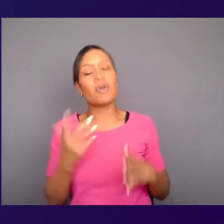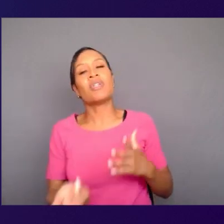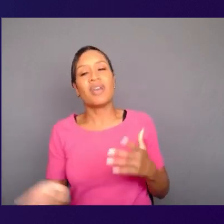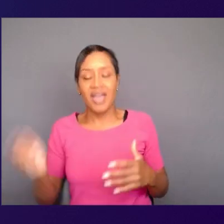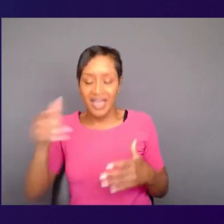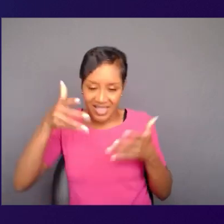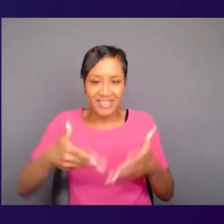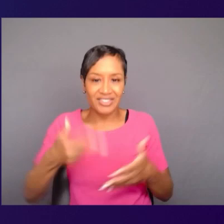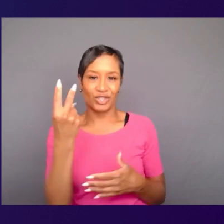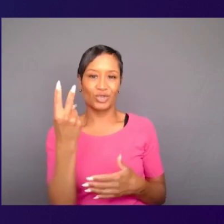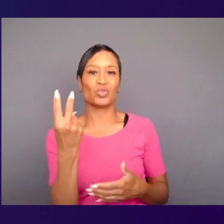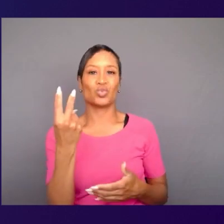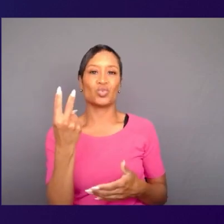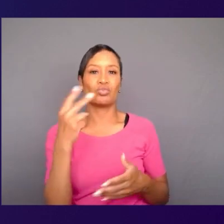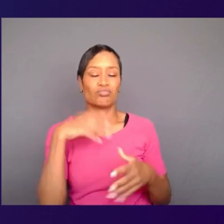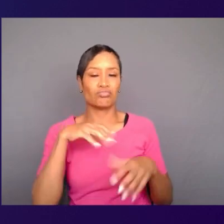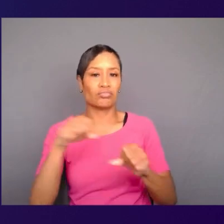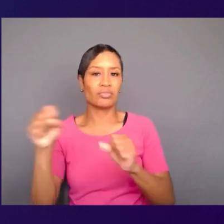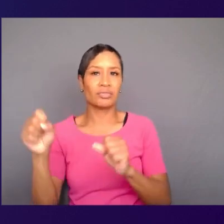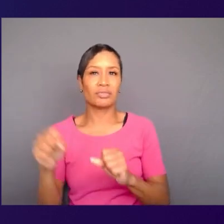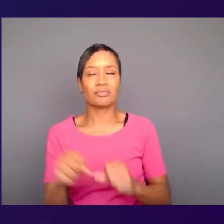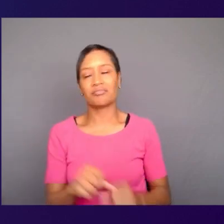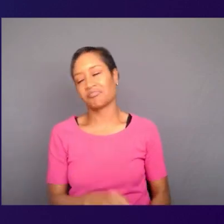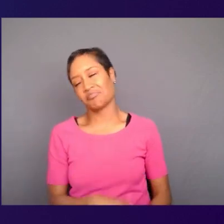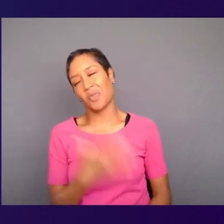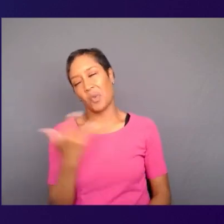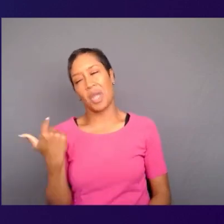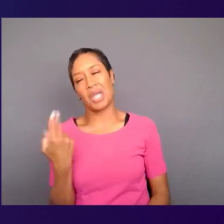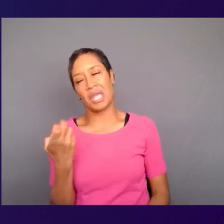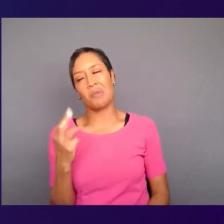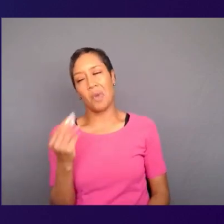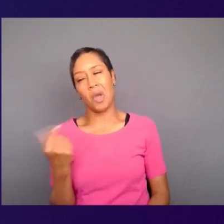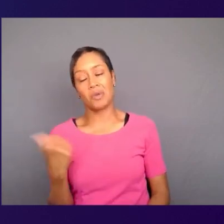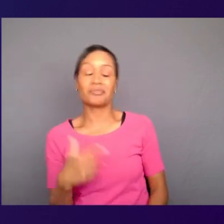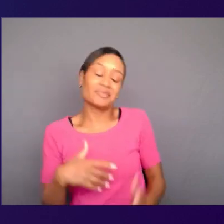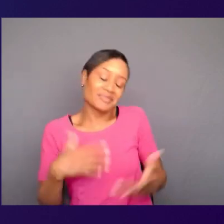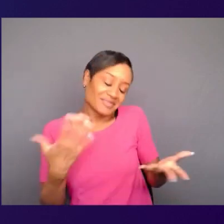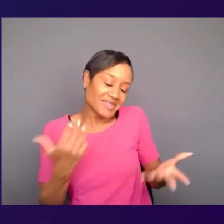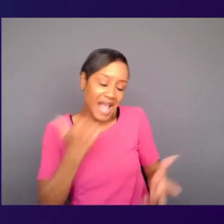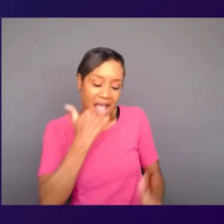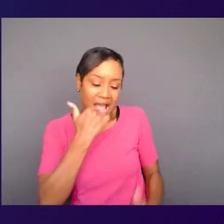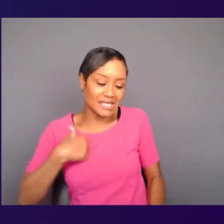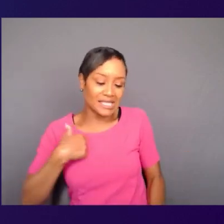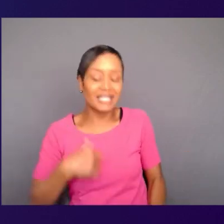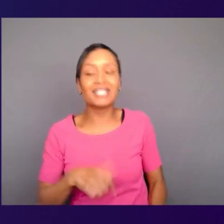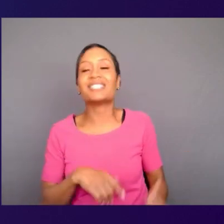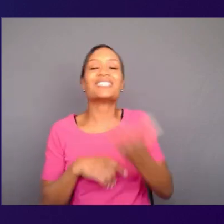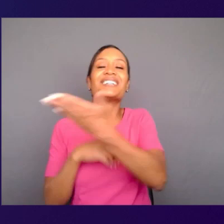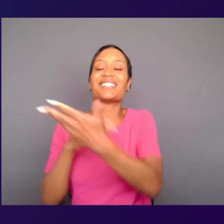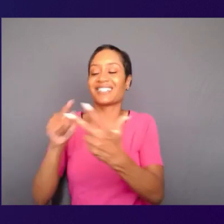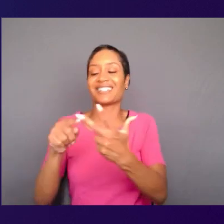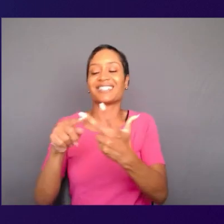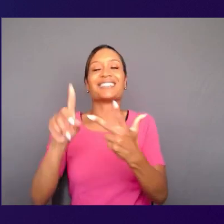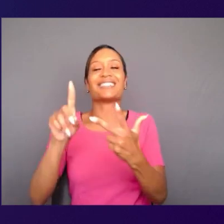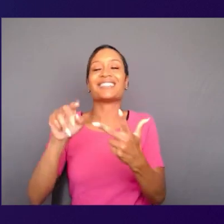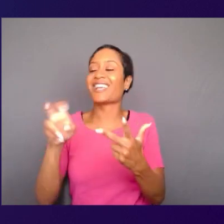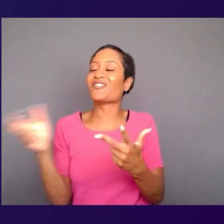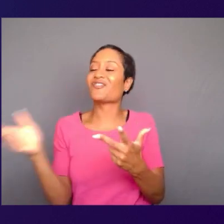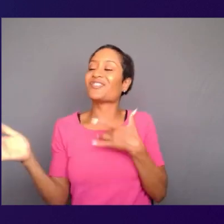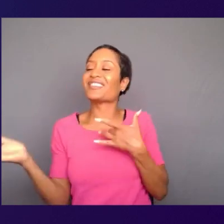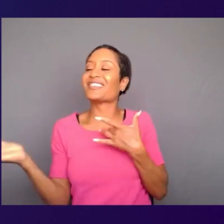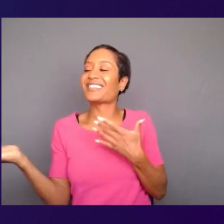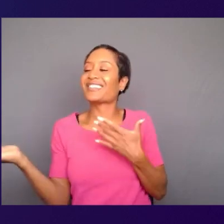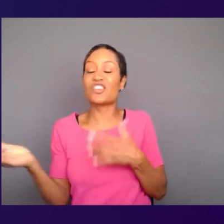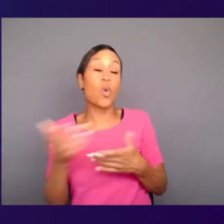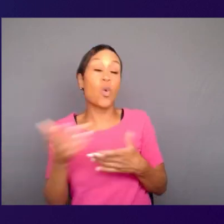two. I guess that's why they call you a hero. Well, we try. What about you, Dave? Personally, I think you should start with